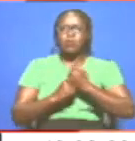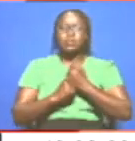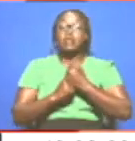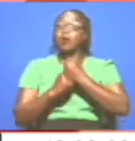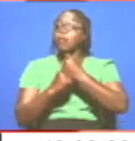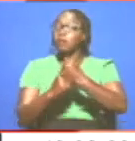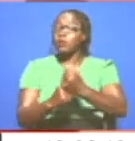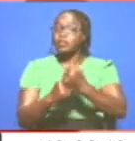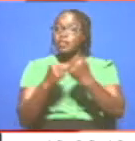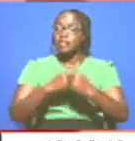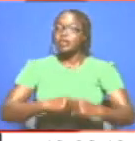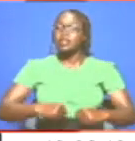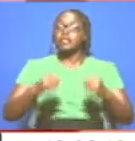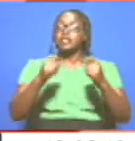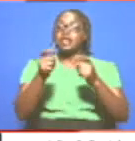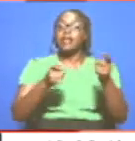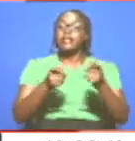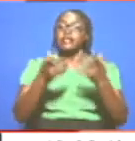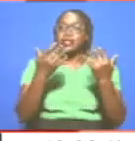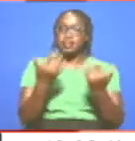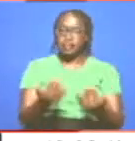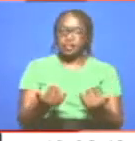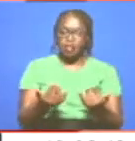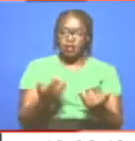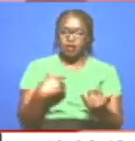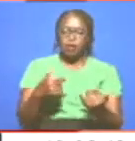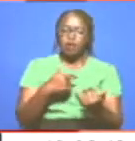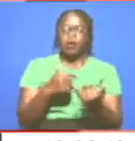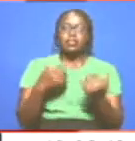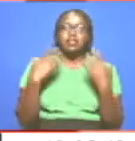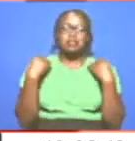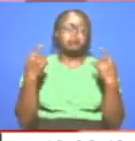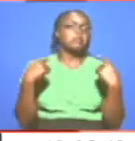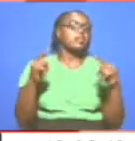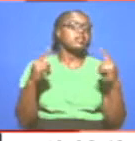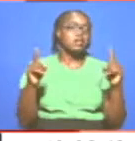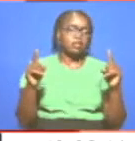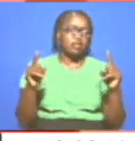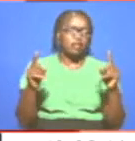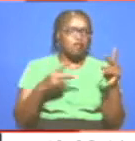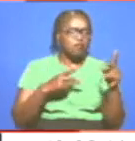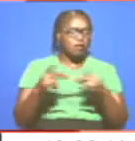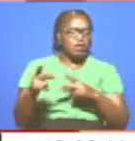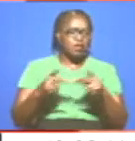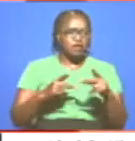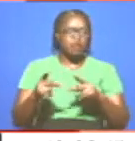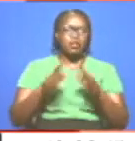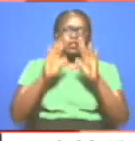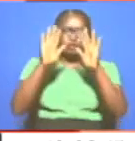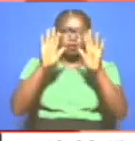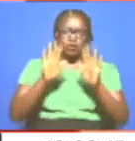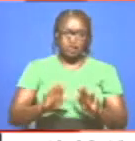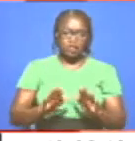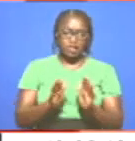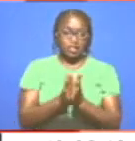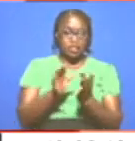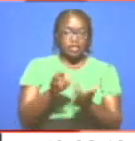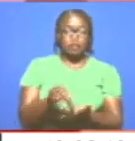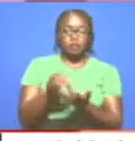the chairman who's in charge now, Manoj, for us to bring the game back. That is going to be very, very, very, very crucial, especially for